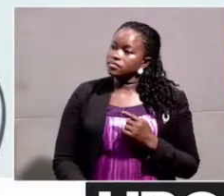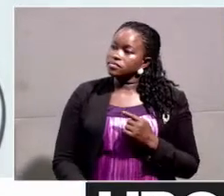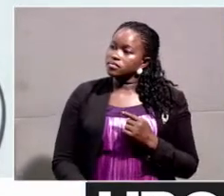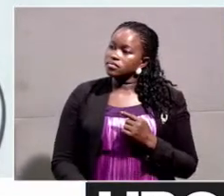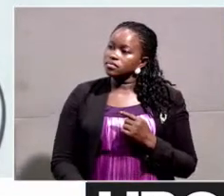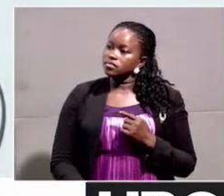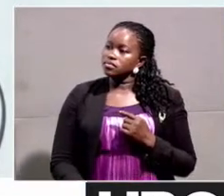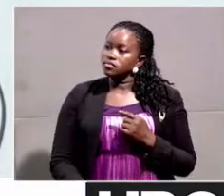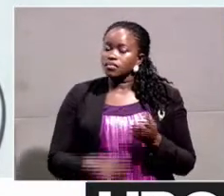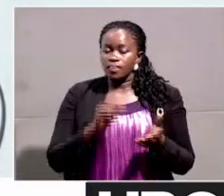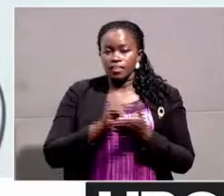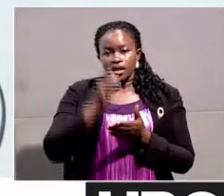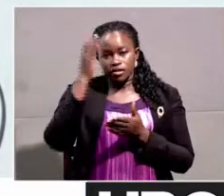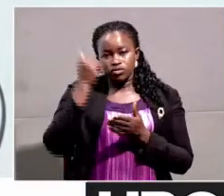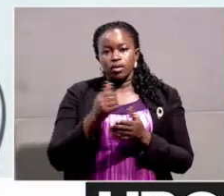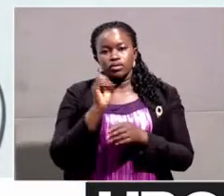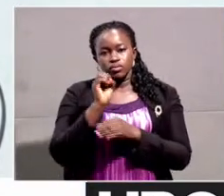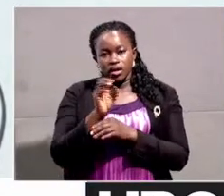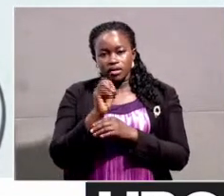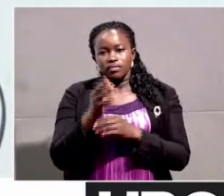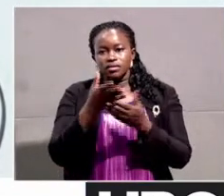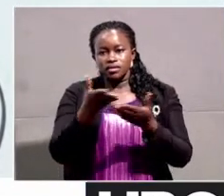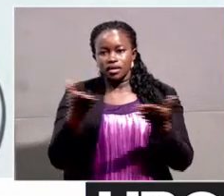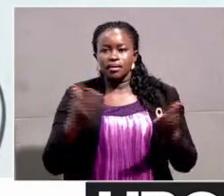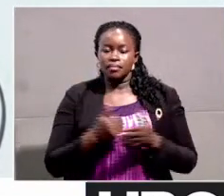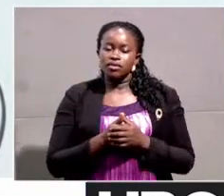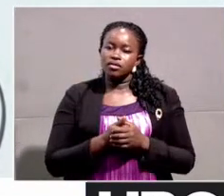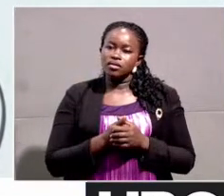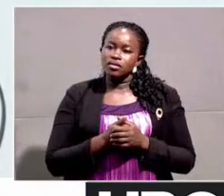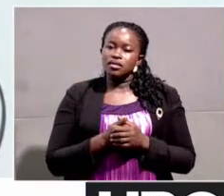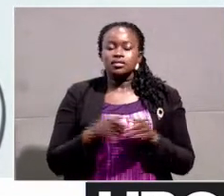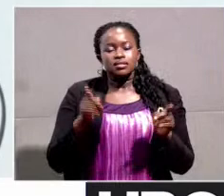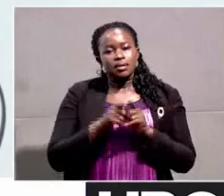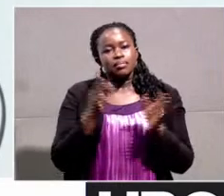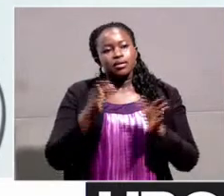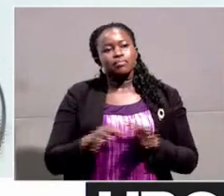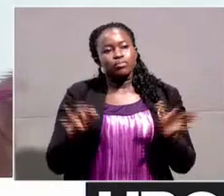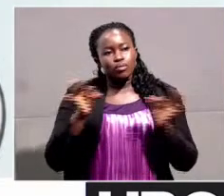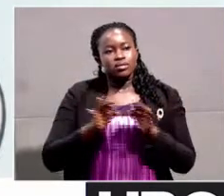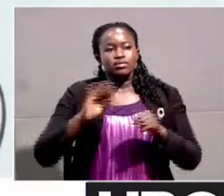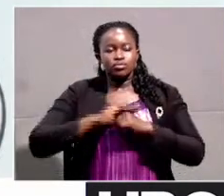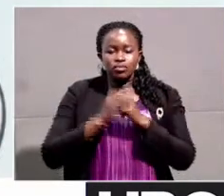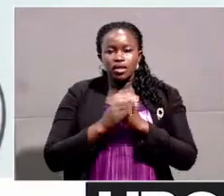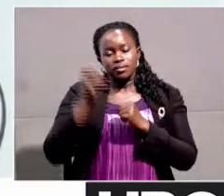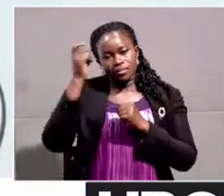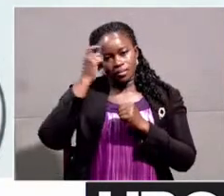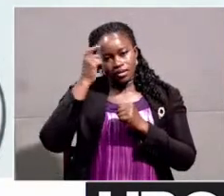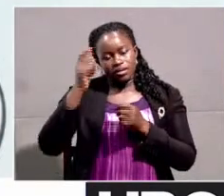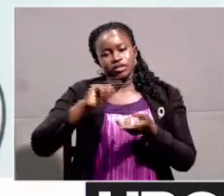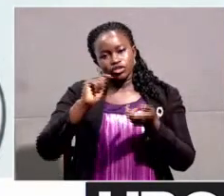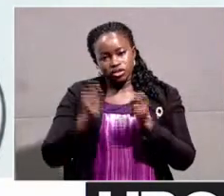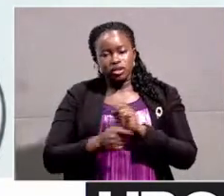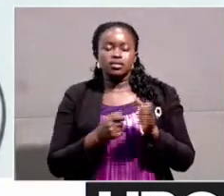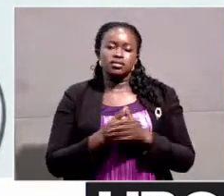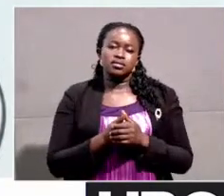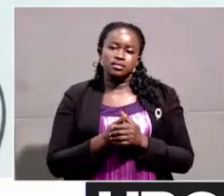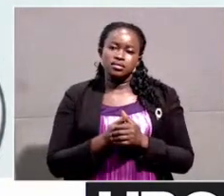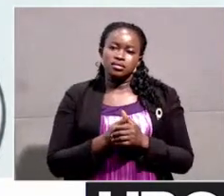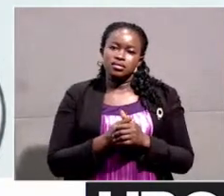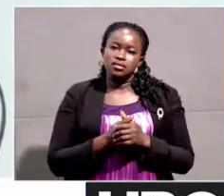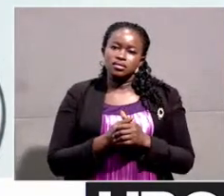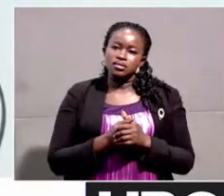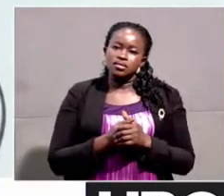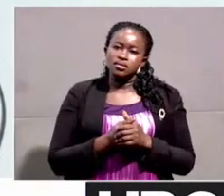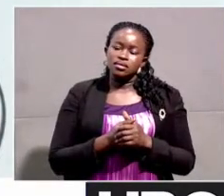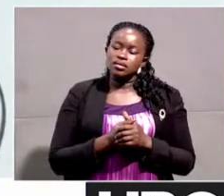are giving them advice. That man of mindset change, put it to the art teacher's salaries.